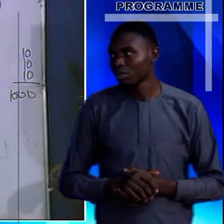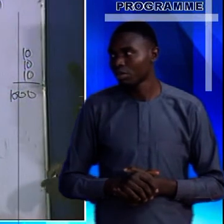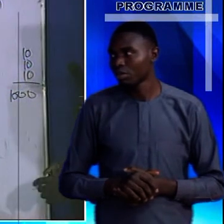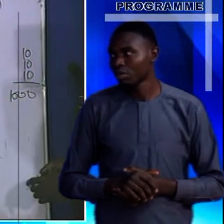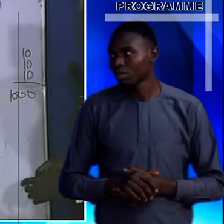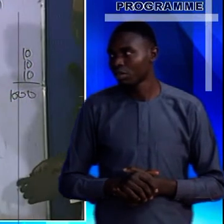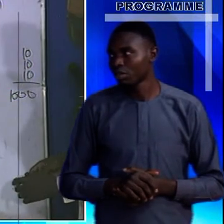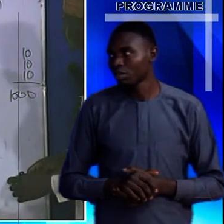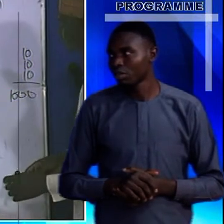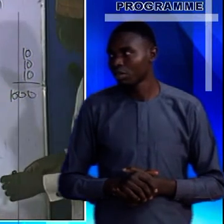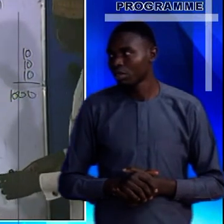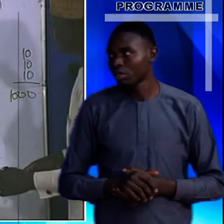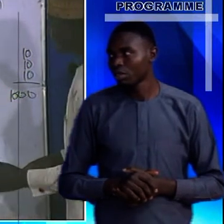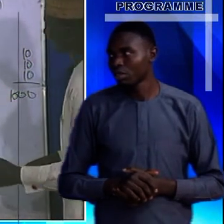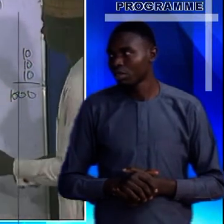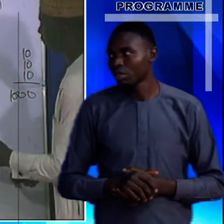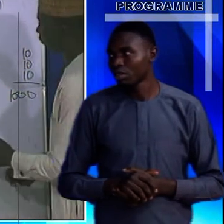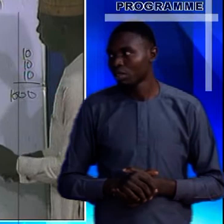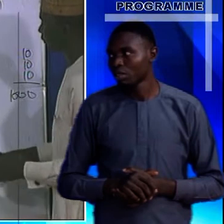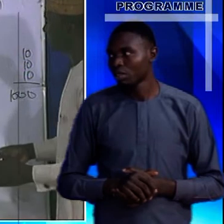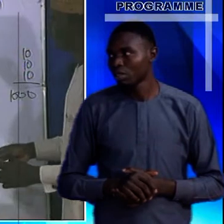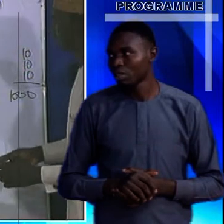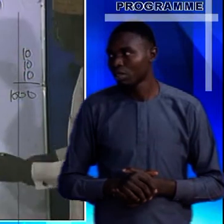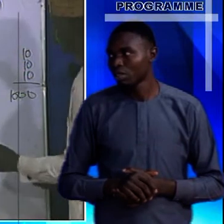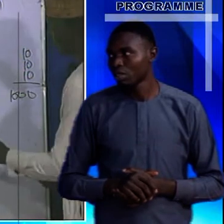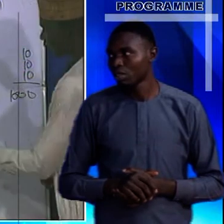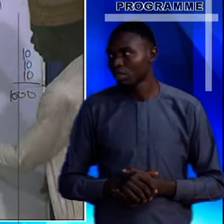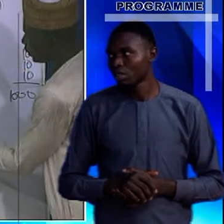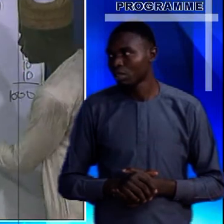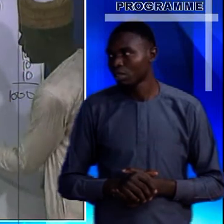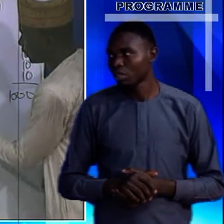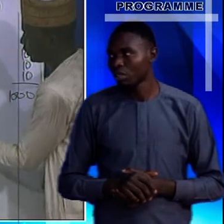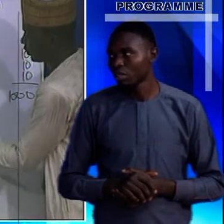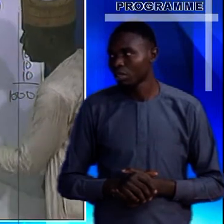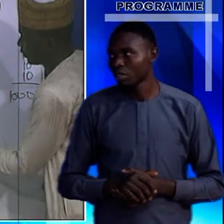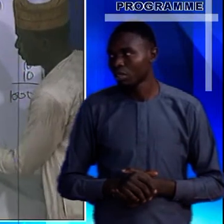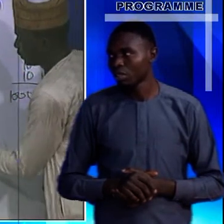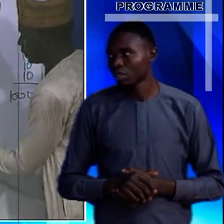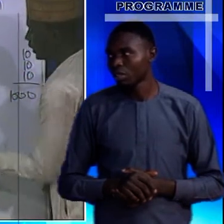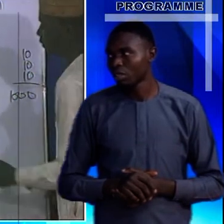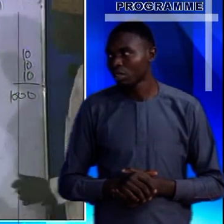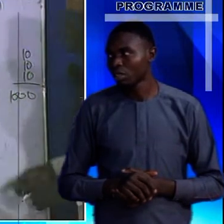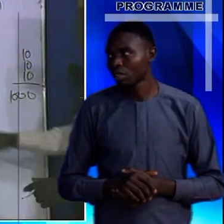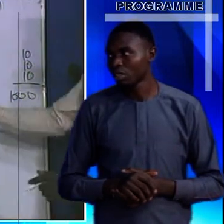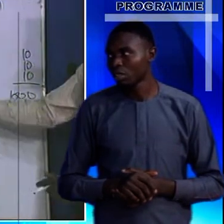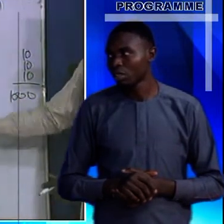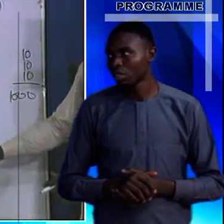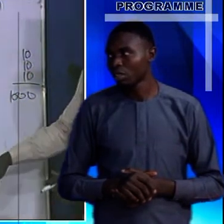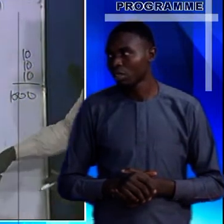Oh, sorry. 0.